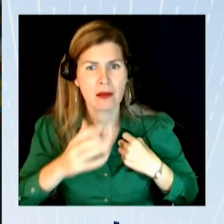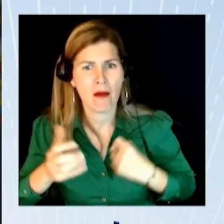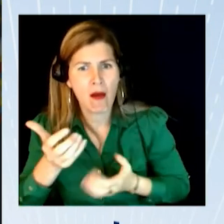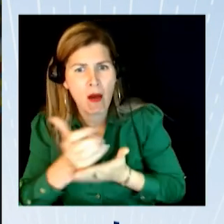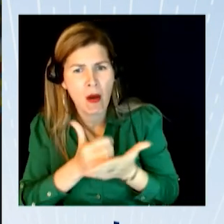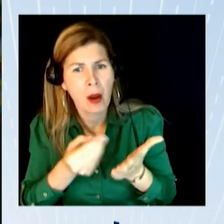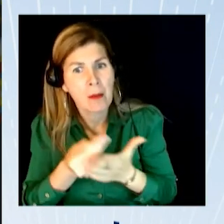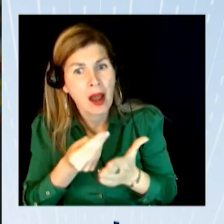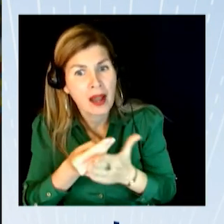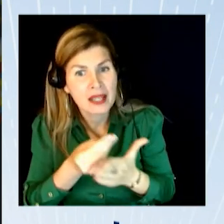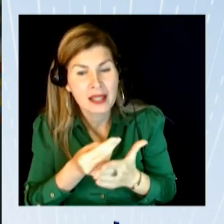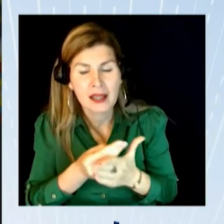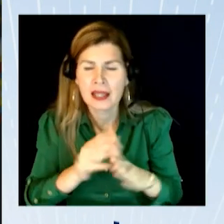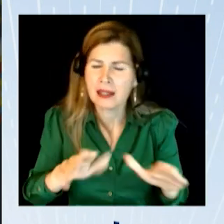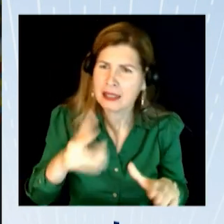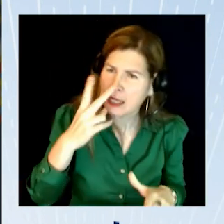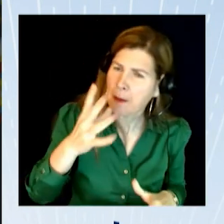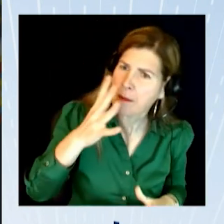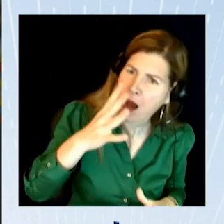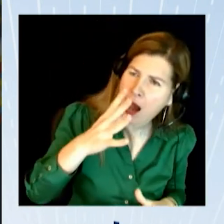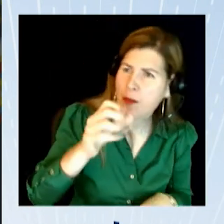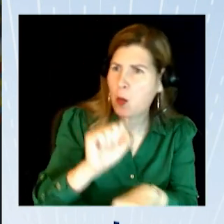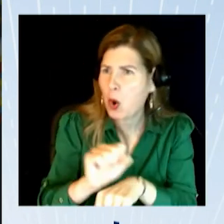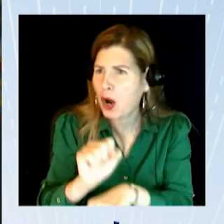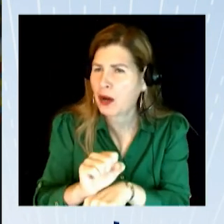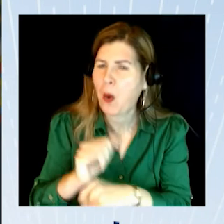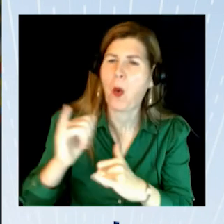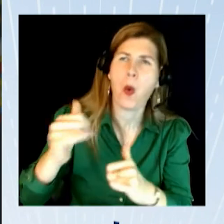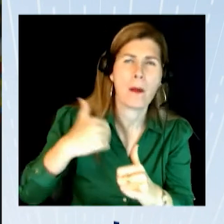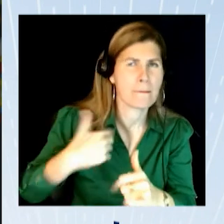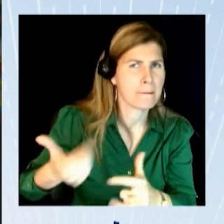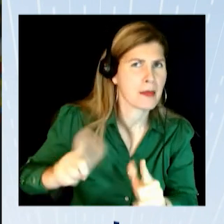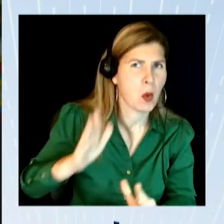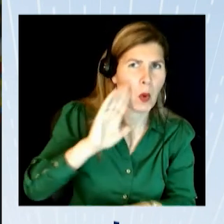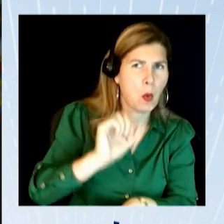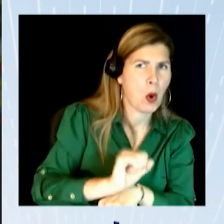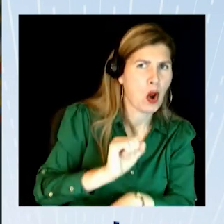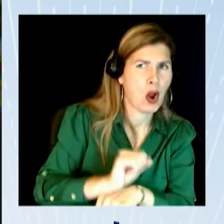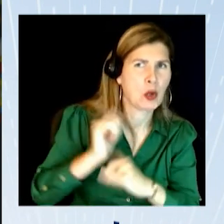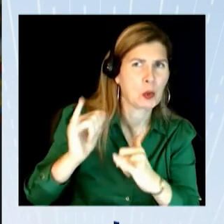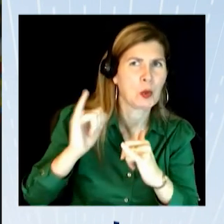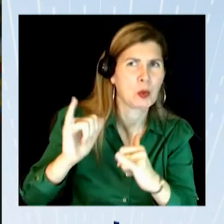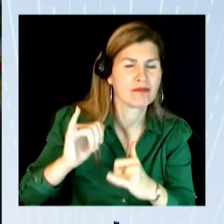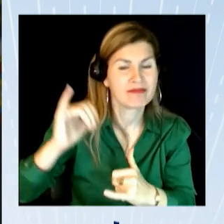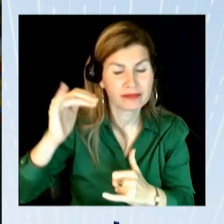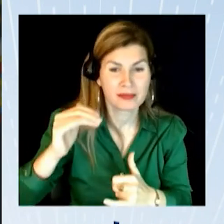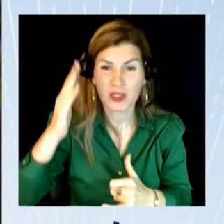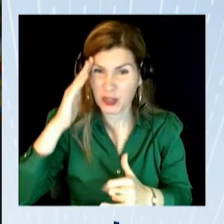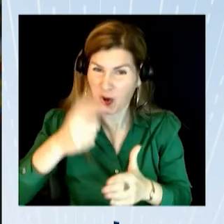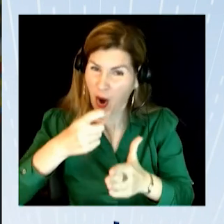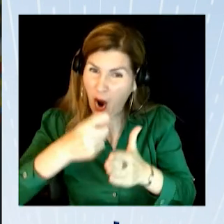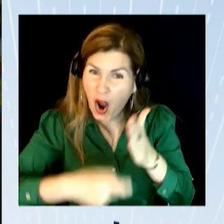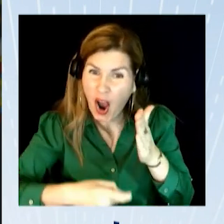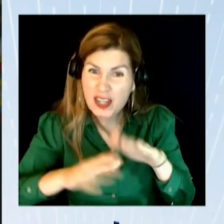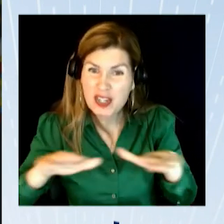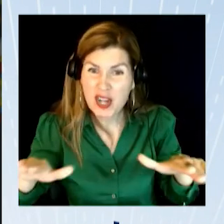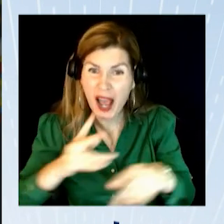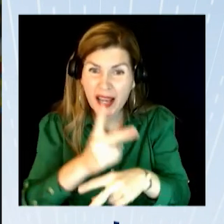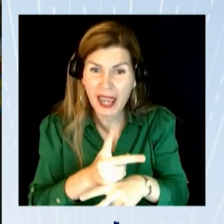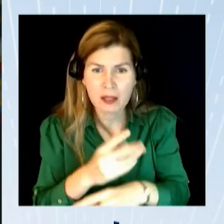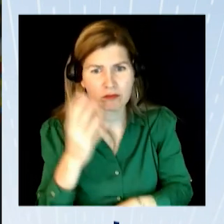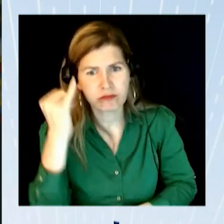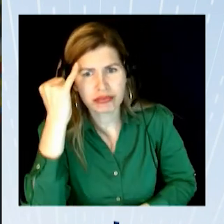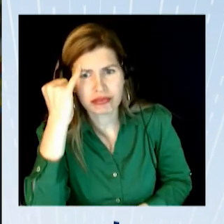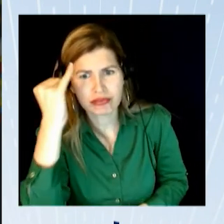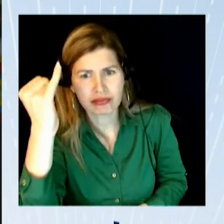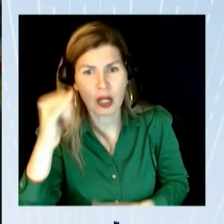working in the workforce. And so we all know how expensive it is. You mentioned the cost of childcare. Imagine the cost of childcare in New